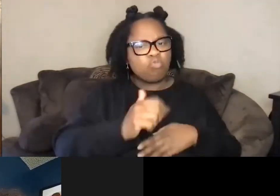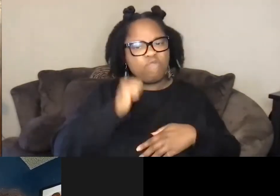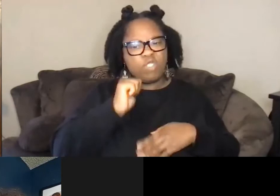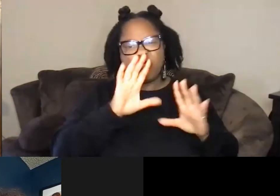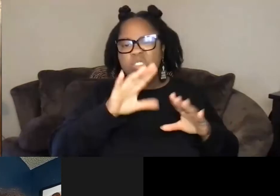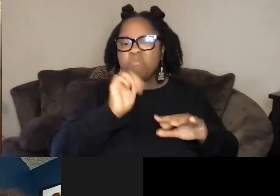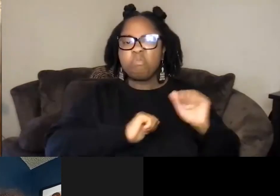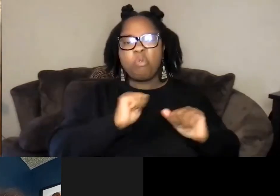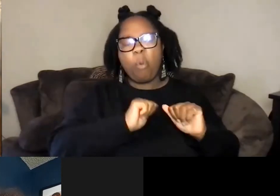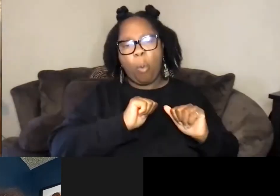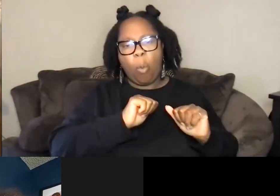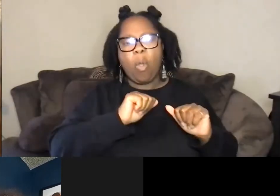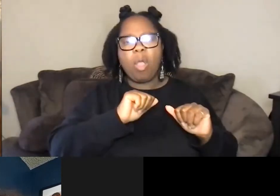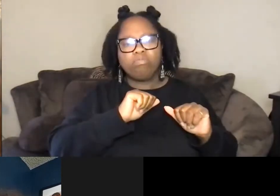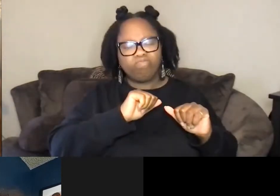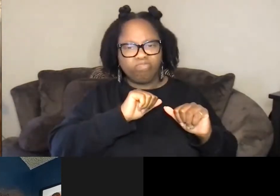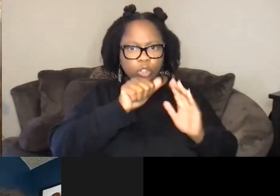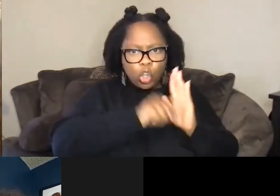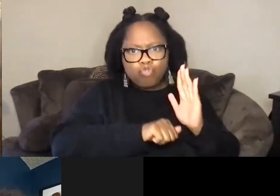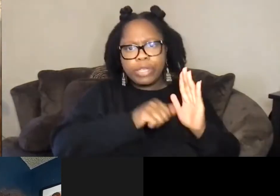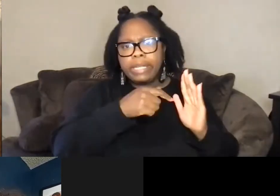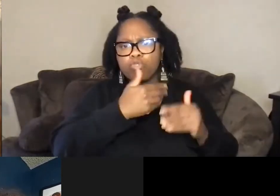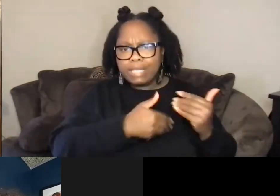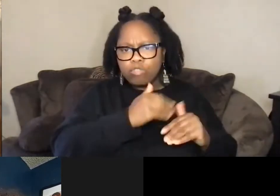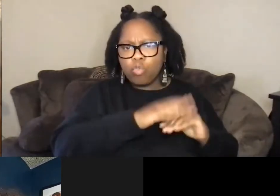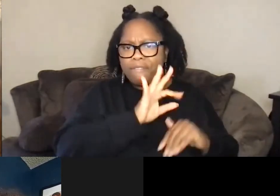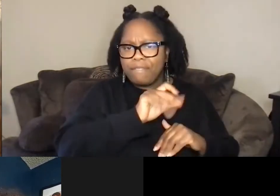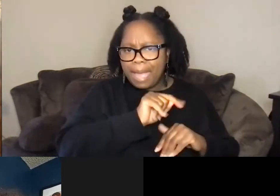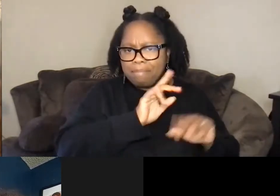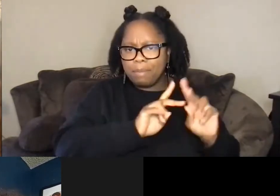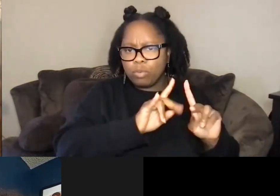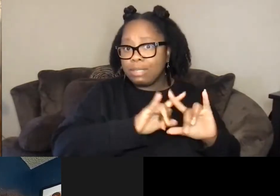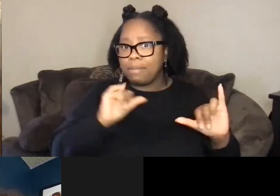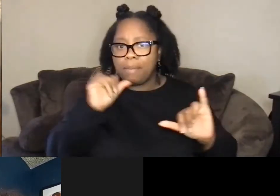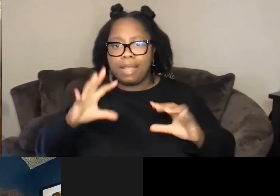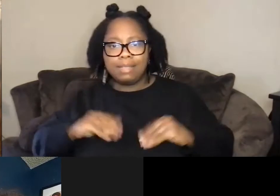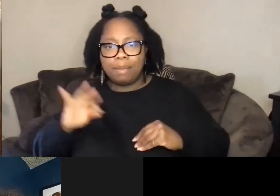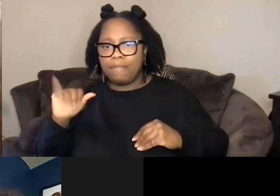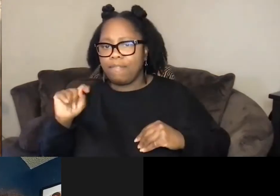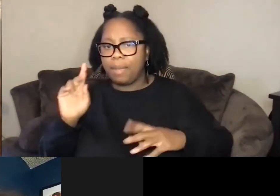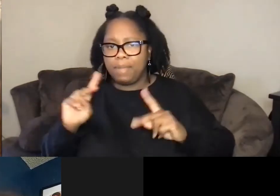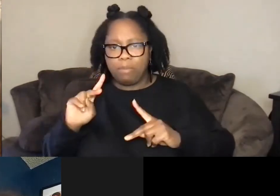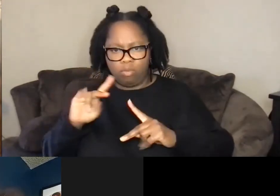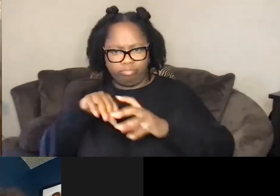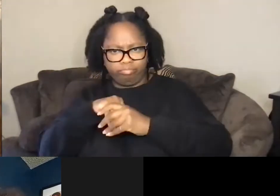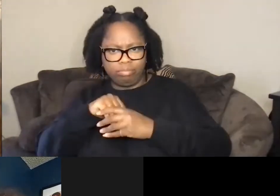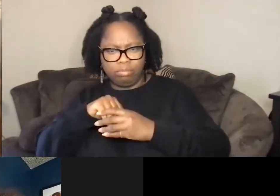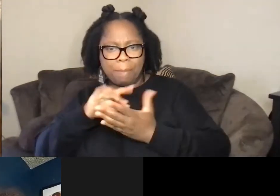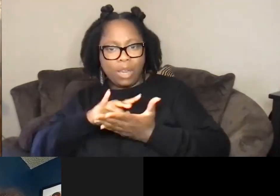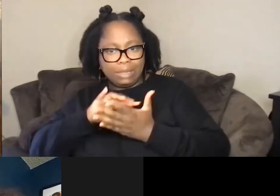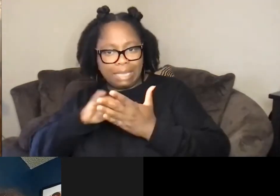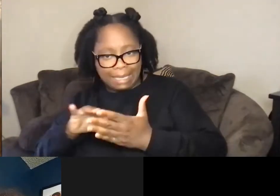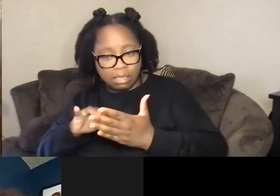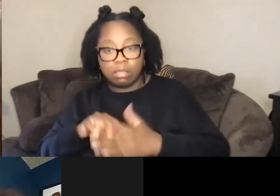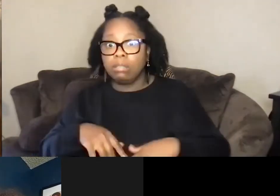procedures on fat people and also not accepting fat people into studies. I've also been looking into fat people trying to